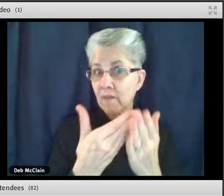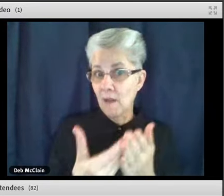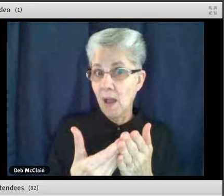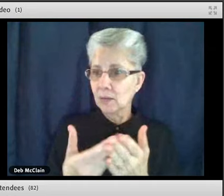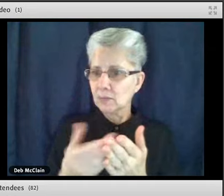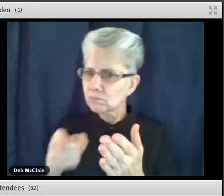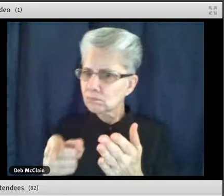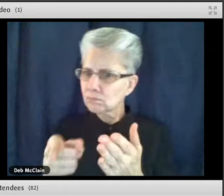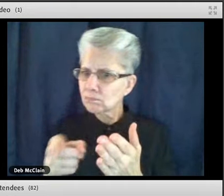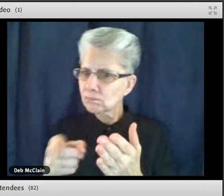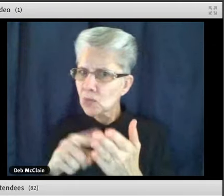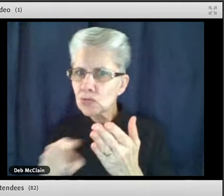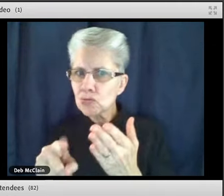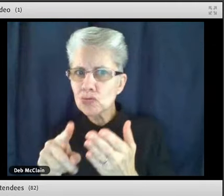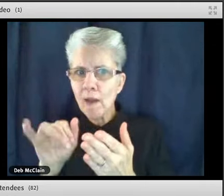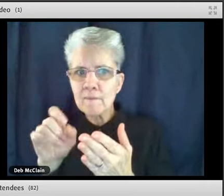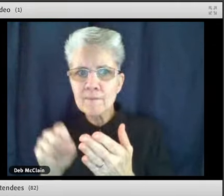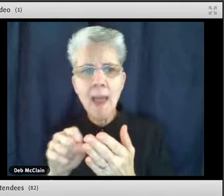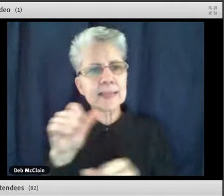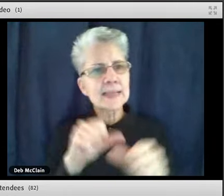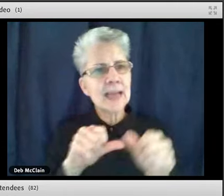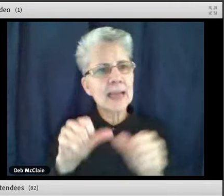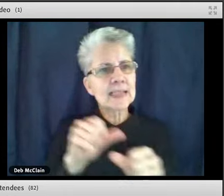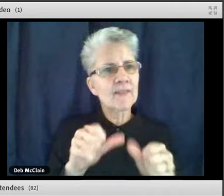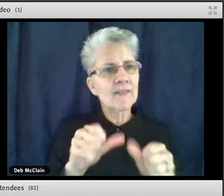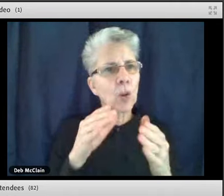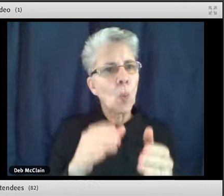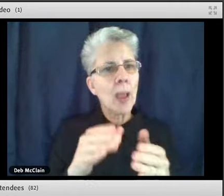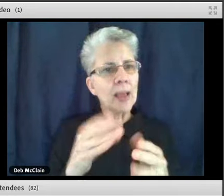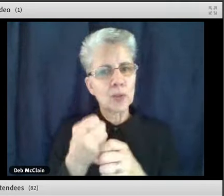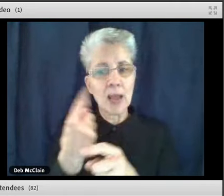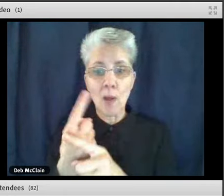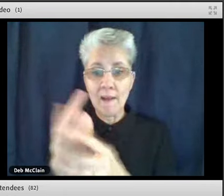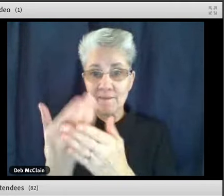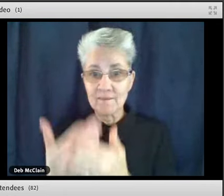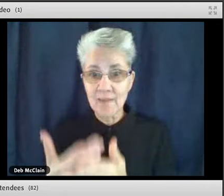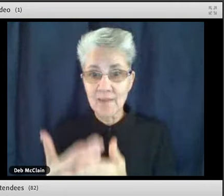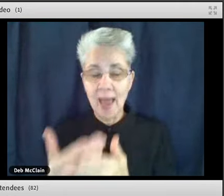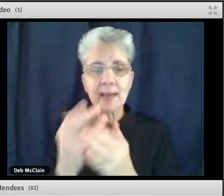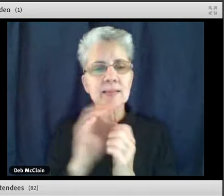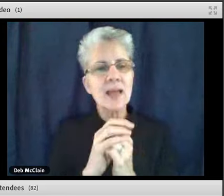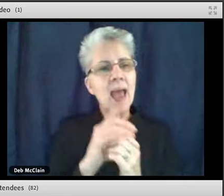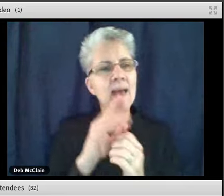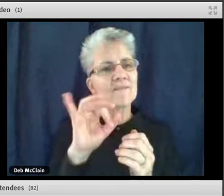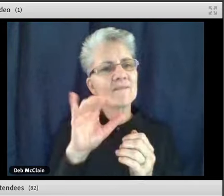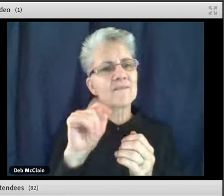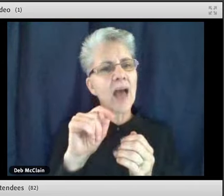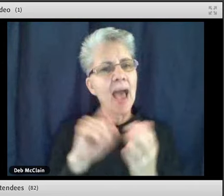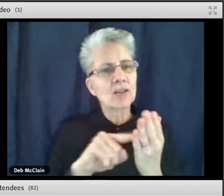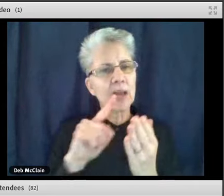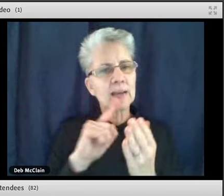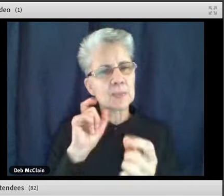our entire careers. But oftentimes they're sensational. Sometimes they're used to generate